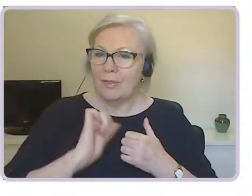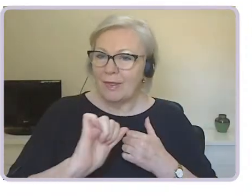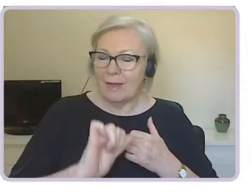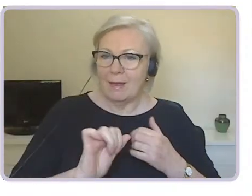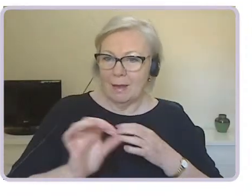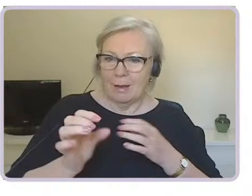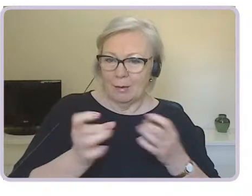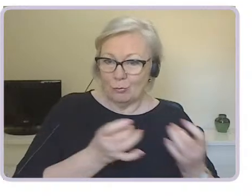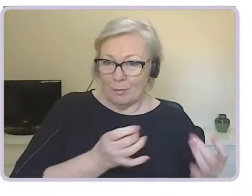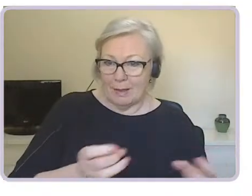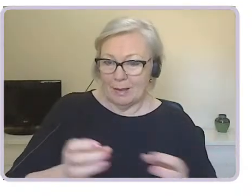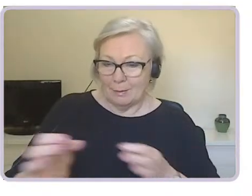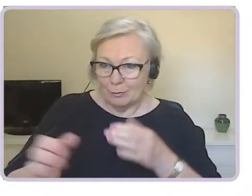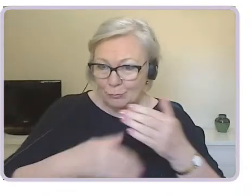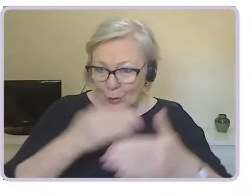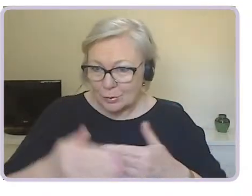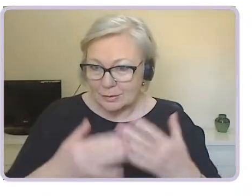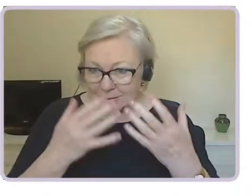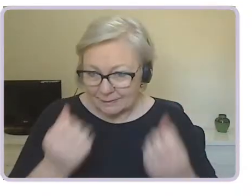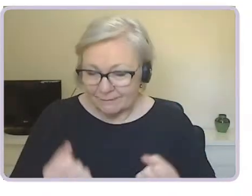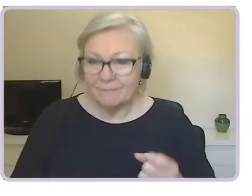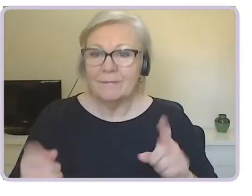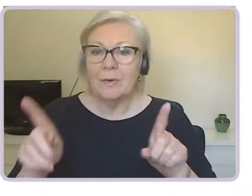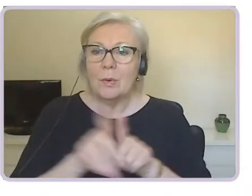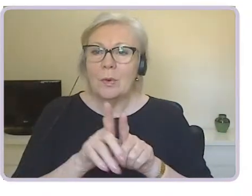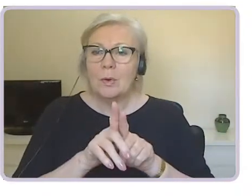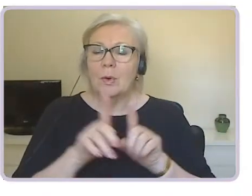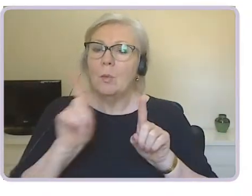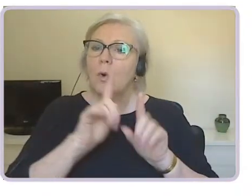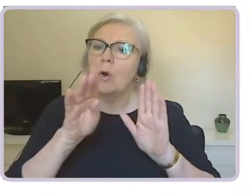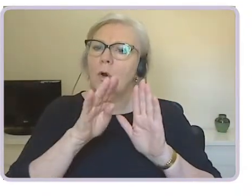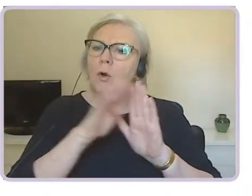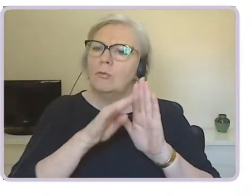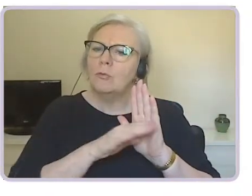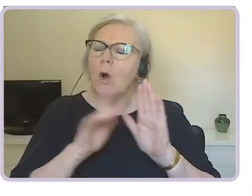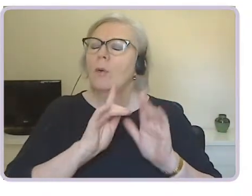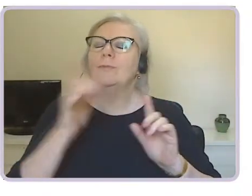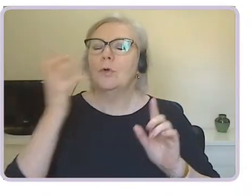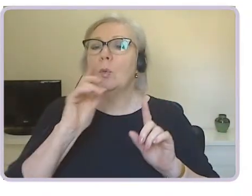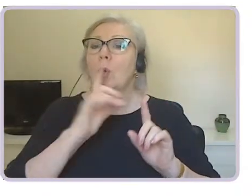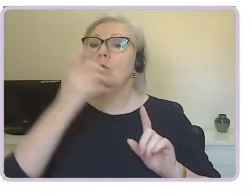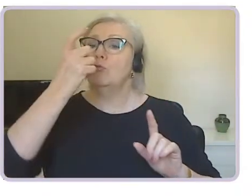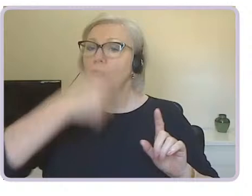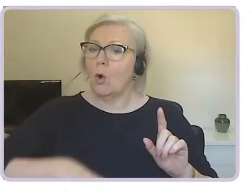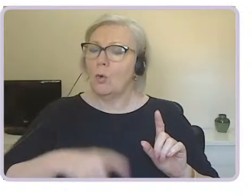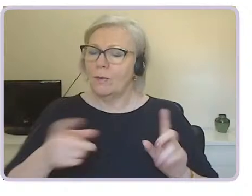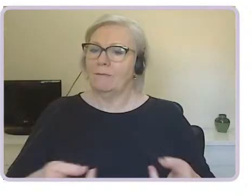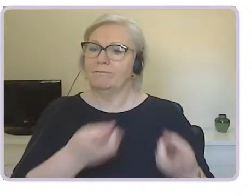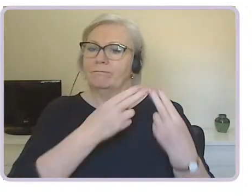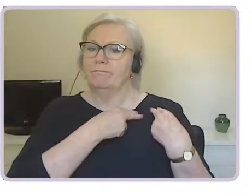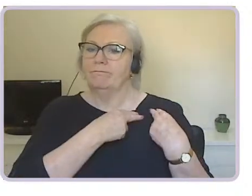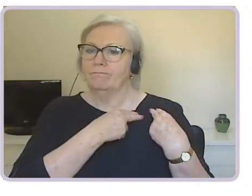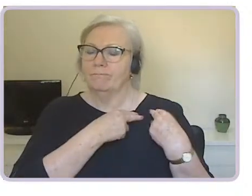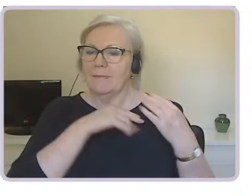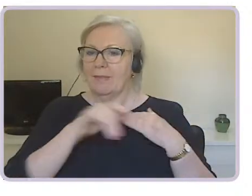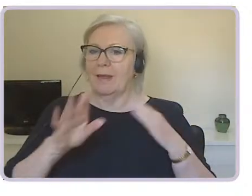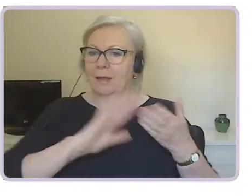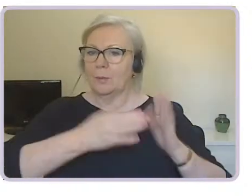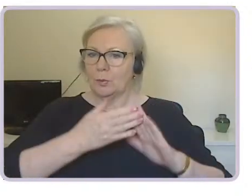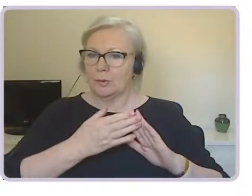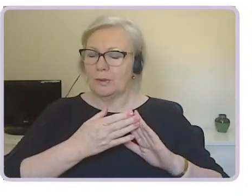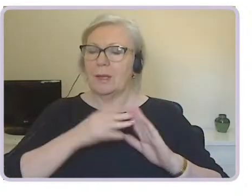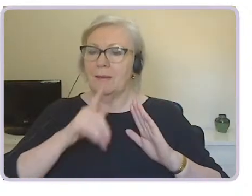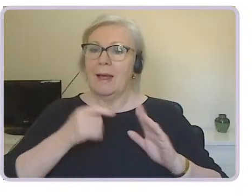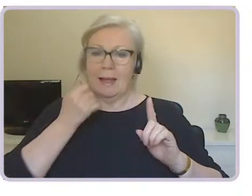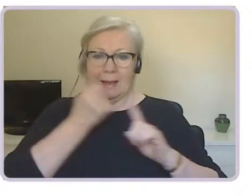that they've gone through, but also the roles that they've taken on as peer leaders in their communities and how that's had an impact with their peers. So I